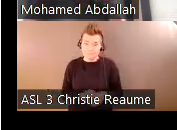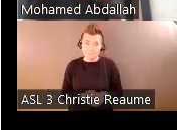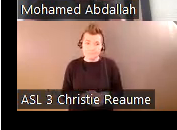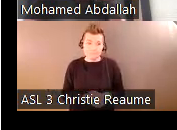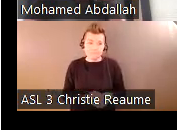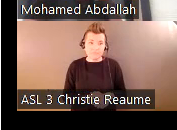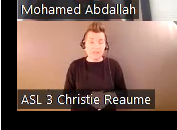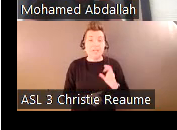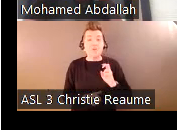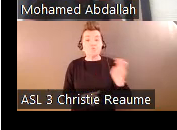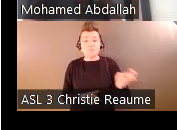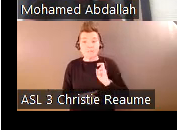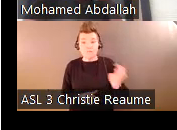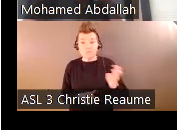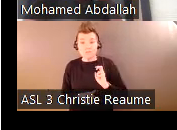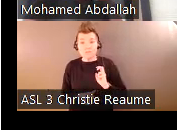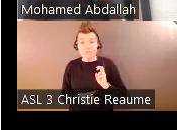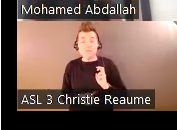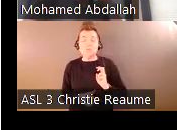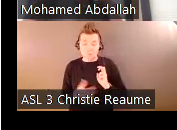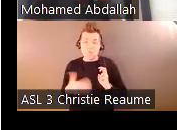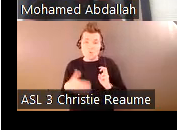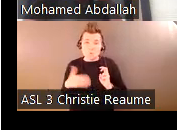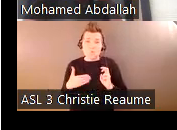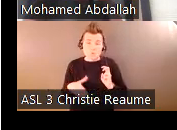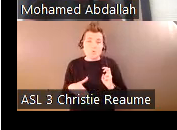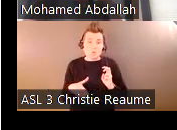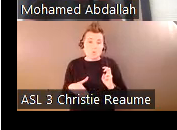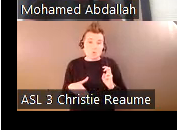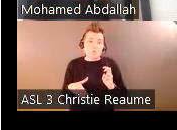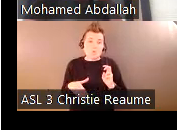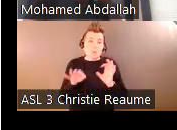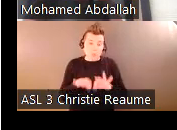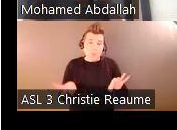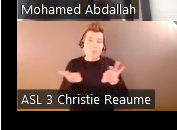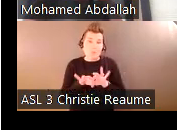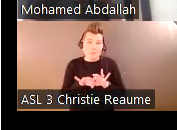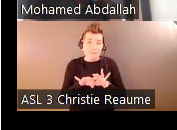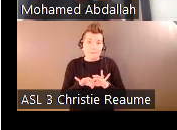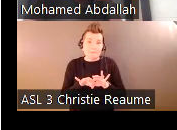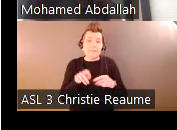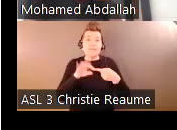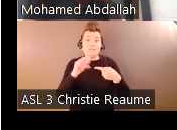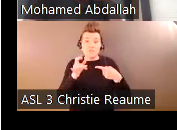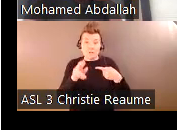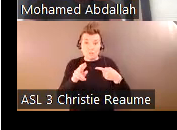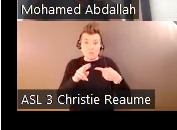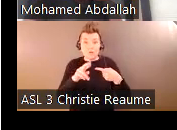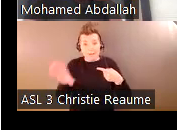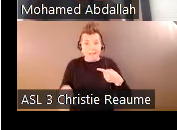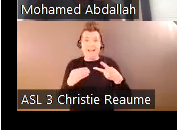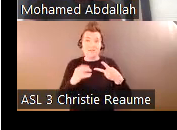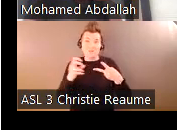Transportation is a big piece of that work, and it was actually one of the first services that we provided with the shelter.